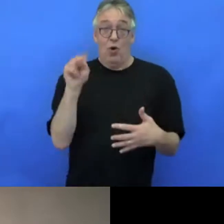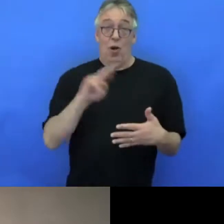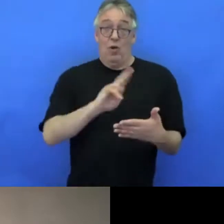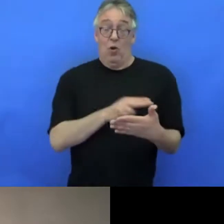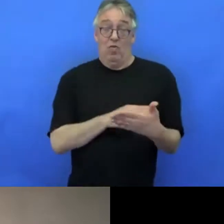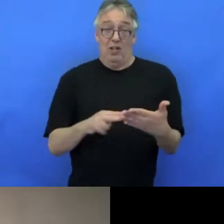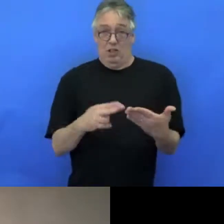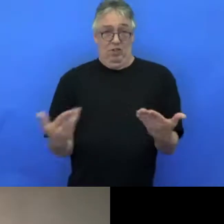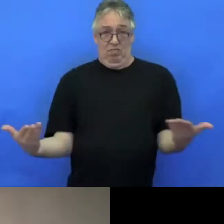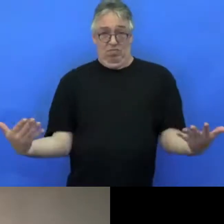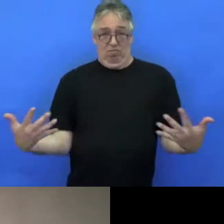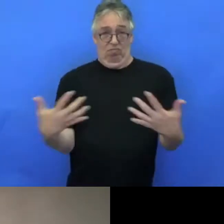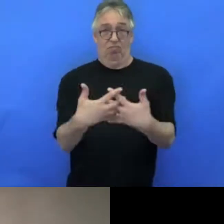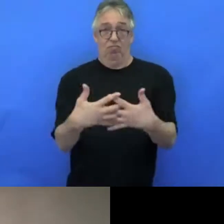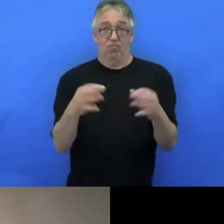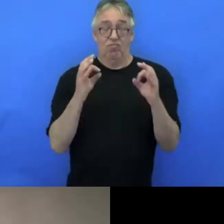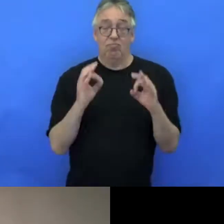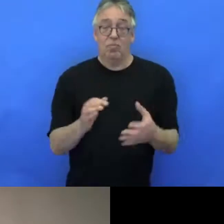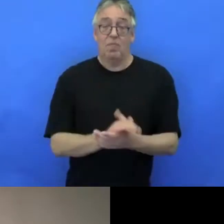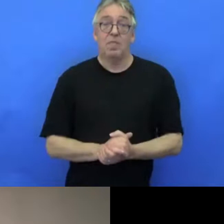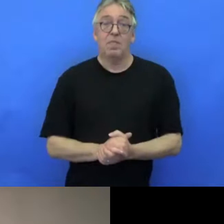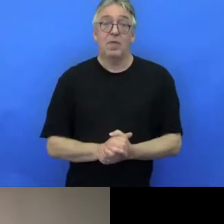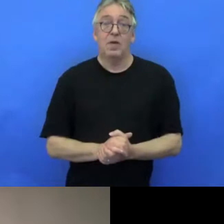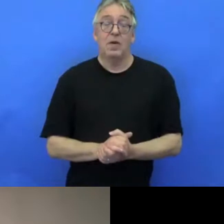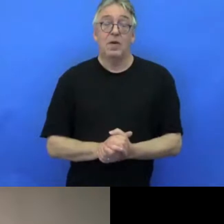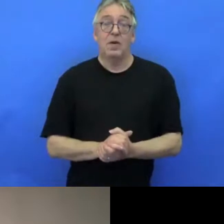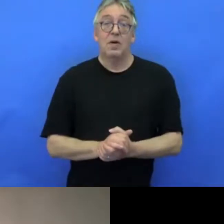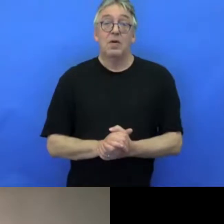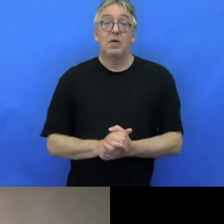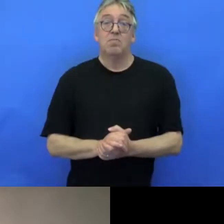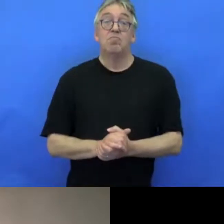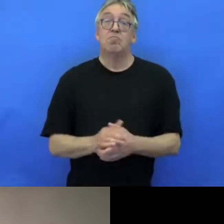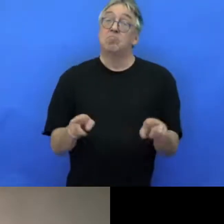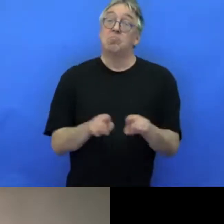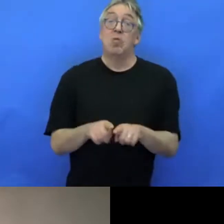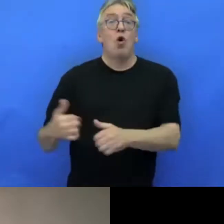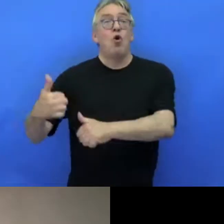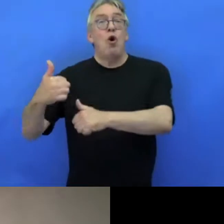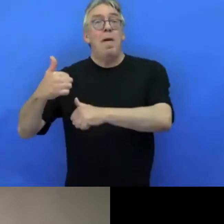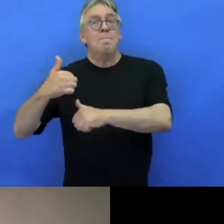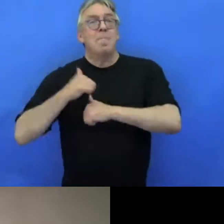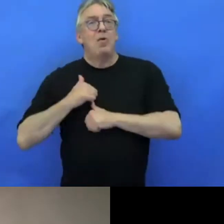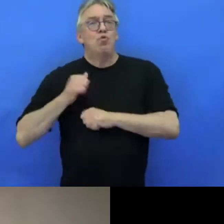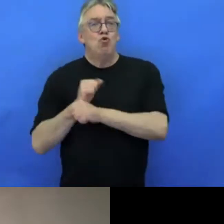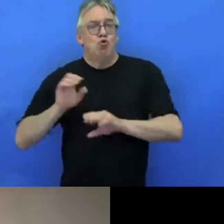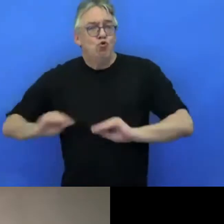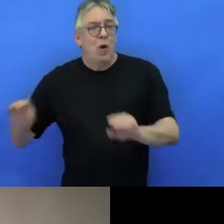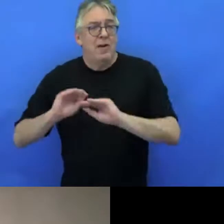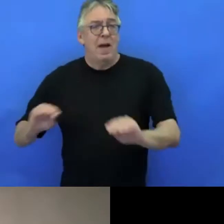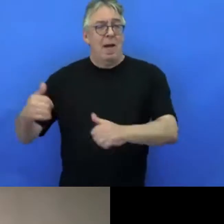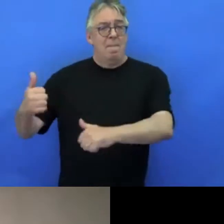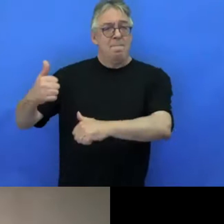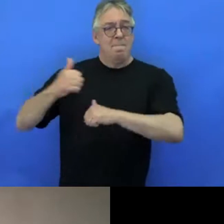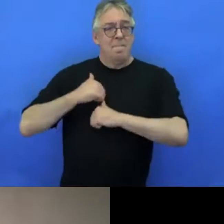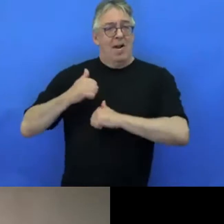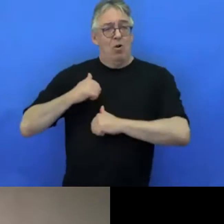recommendations relating to the integration of a disability perspective in military doctrine, training, and practice as a very